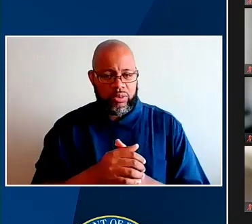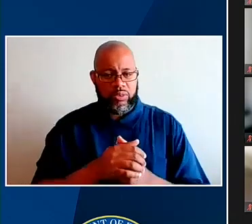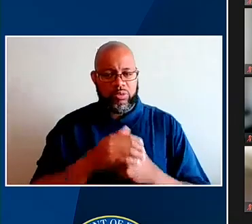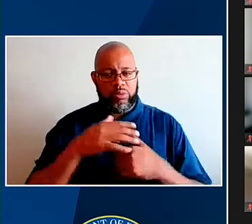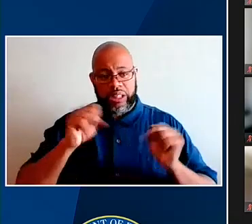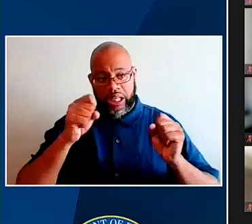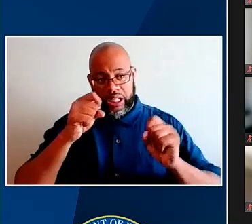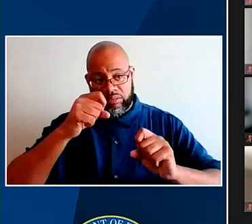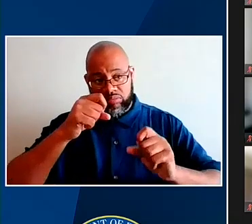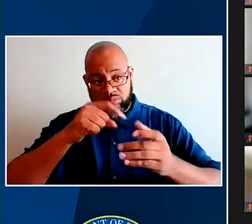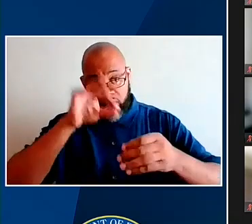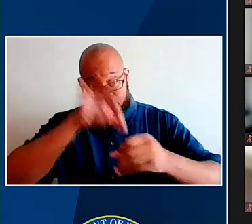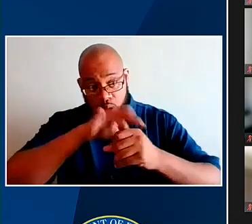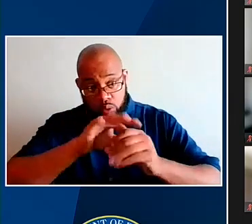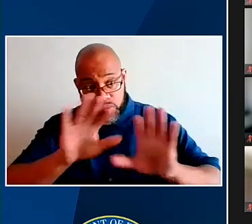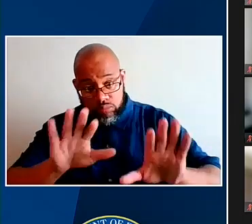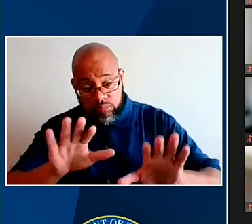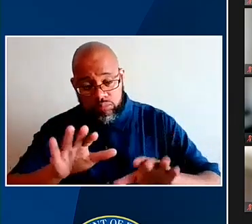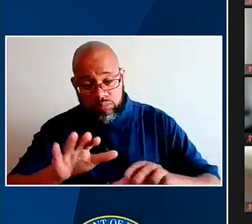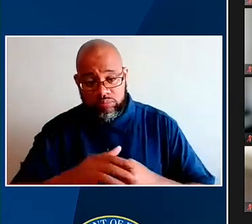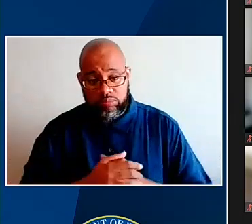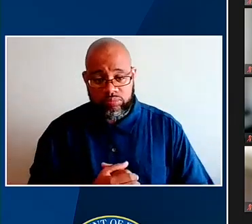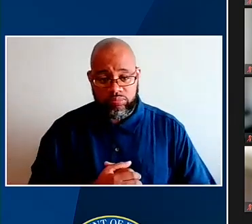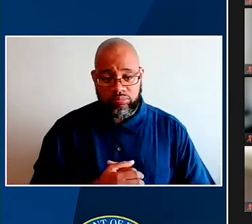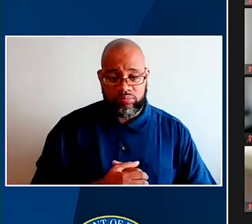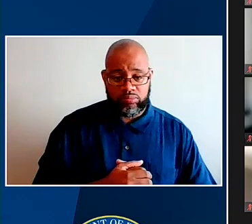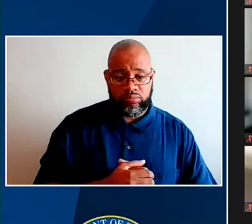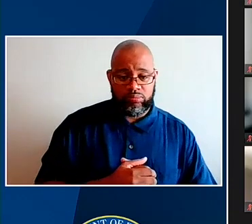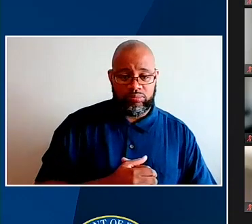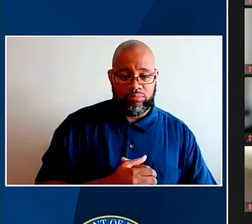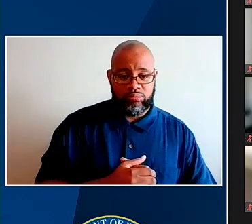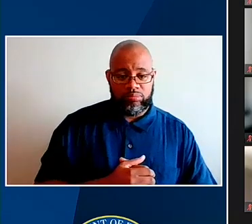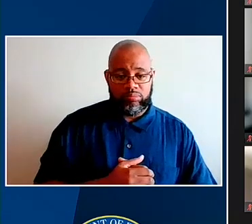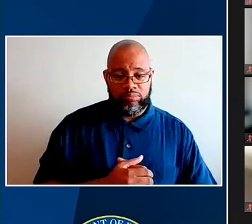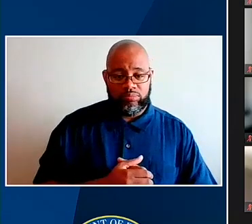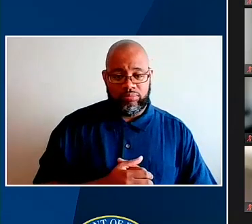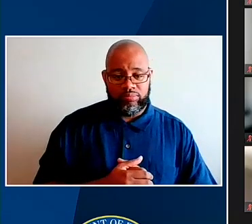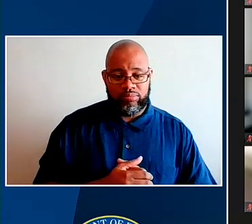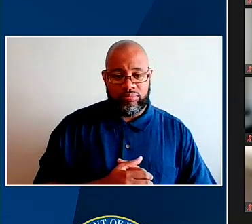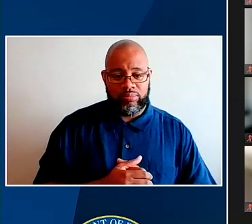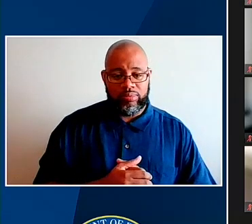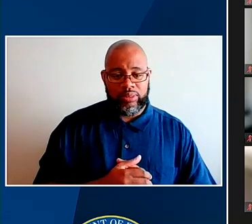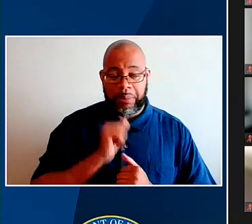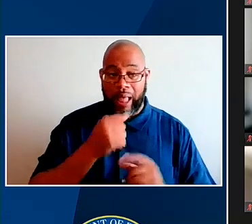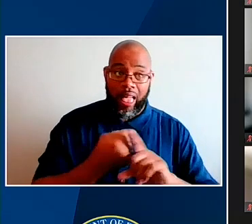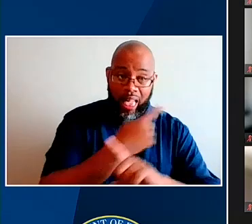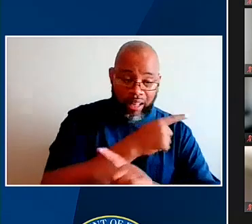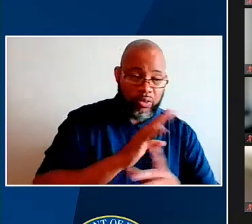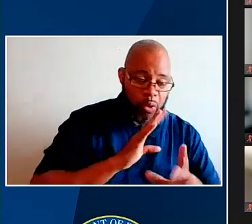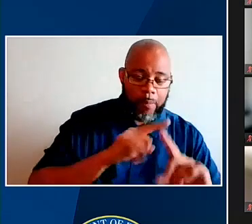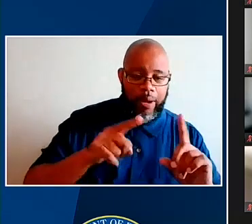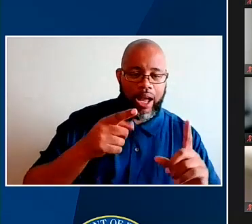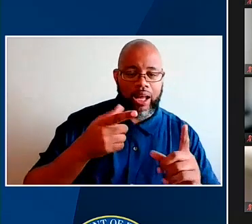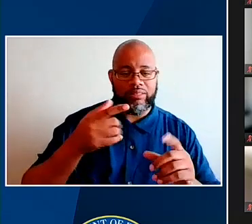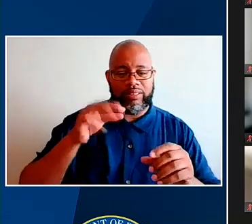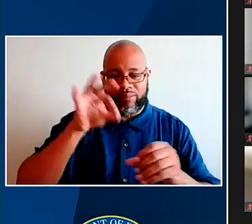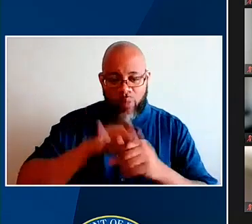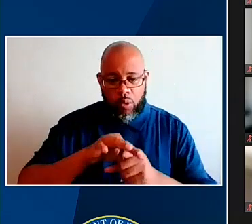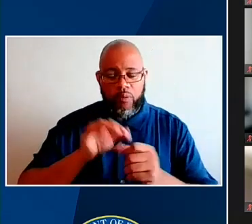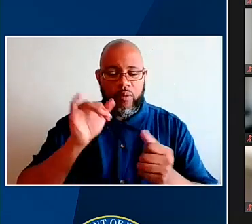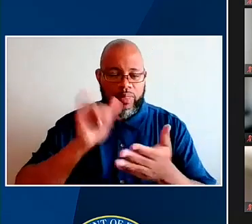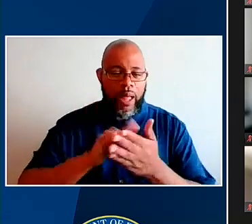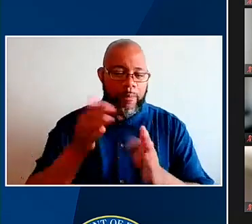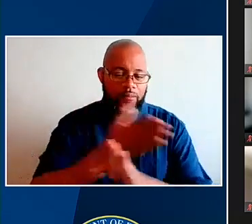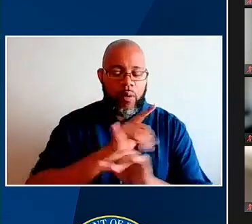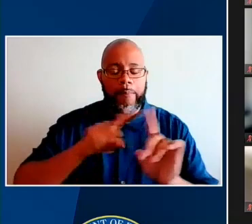So I'm not really speaking out of terms, out of bounds here. Not consensus check, temperature check. We took on that before.